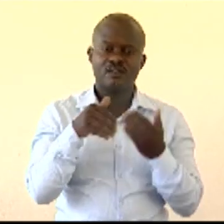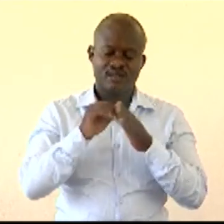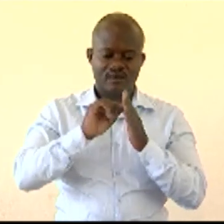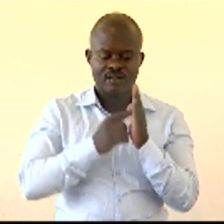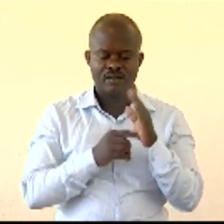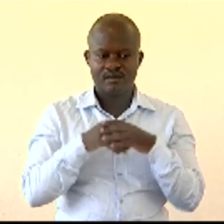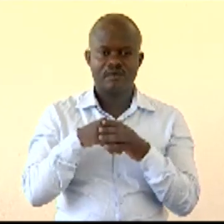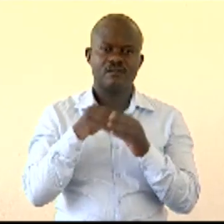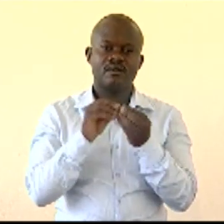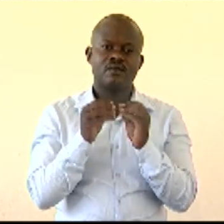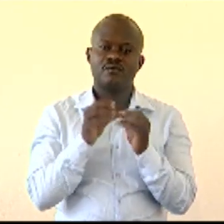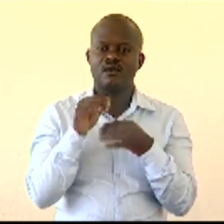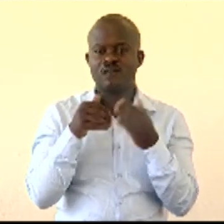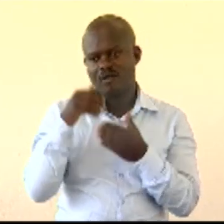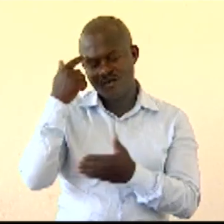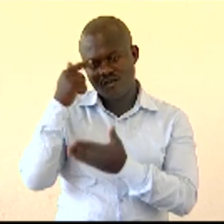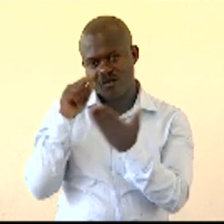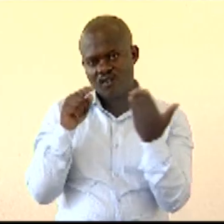of moles for